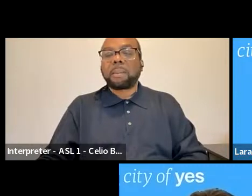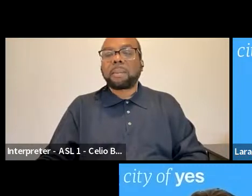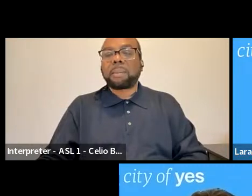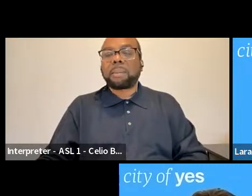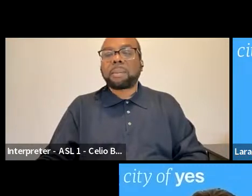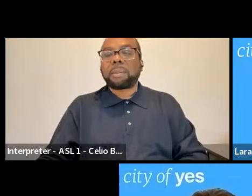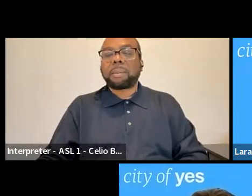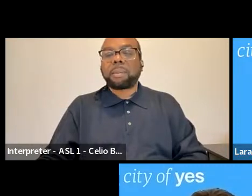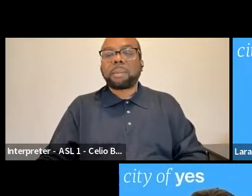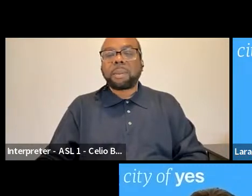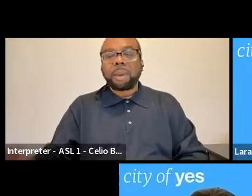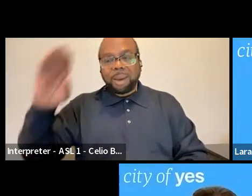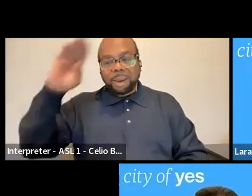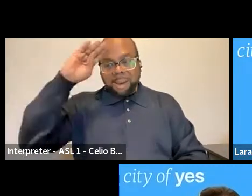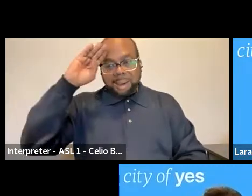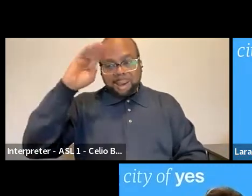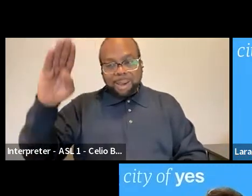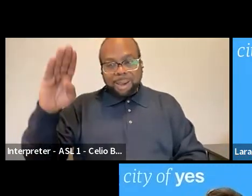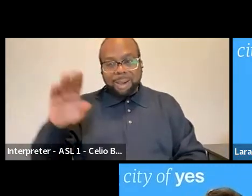Hi, Deborah.